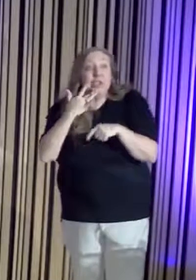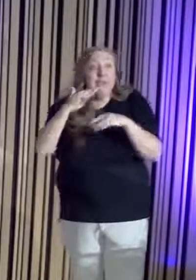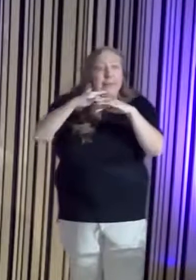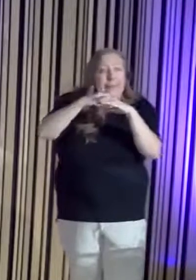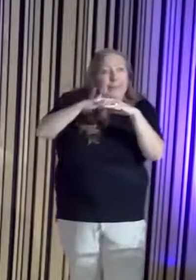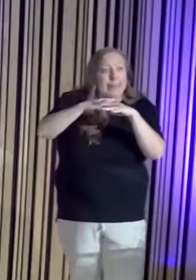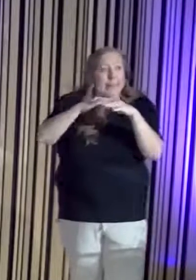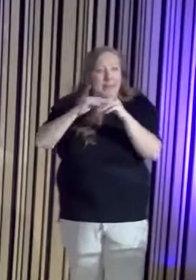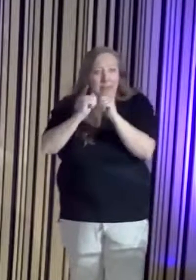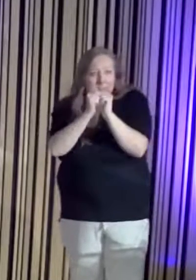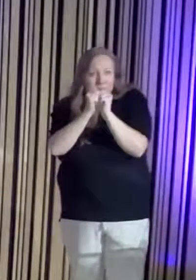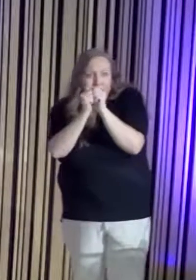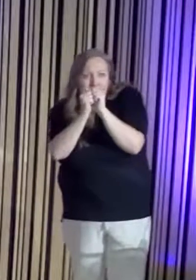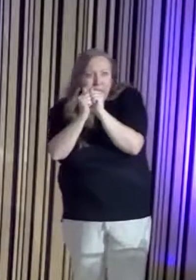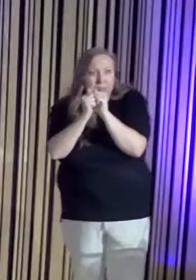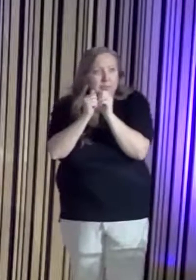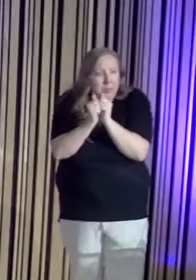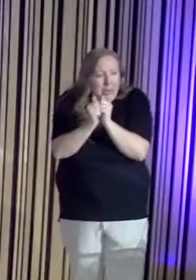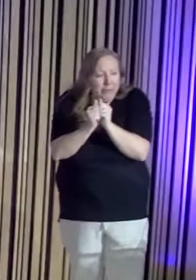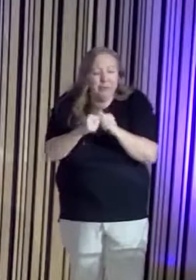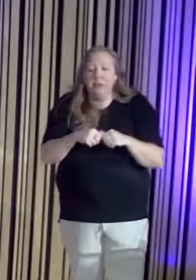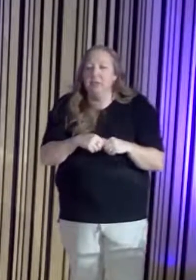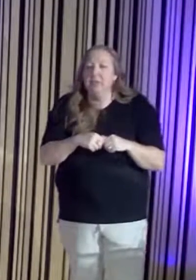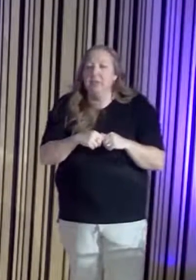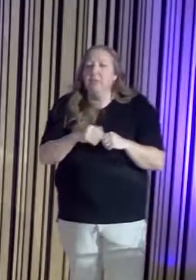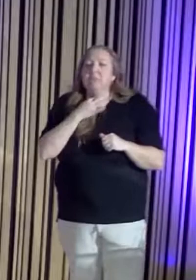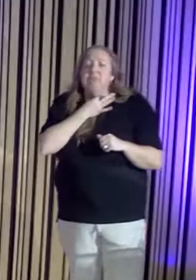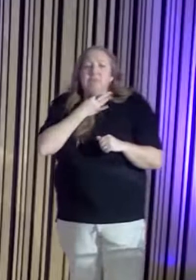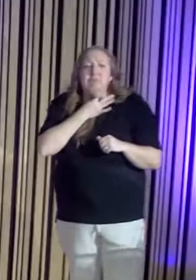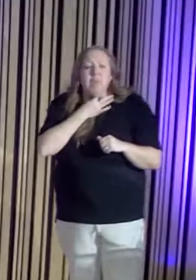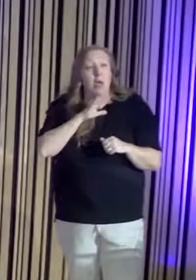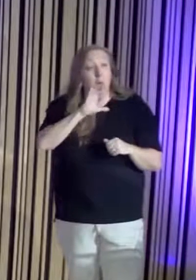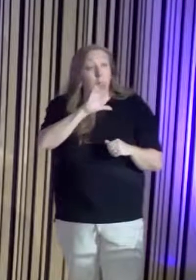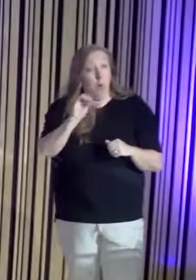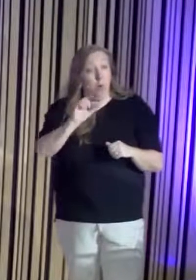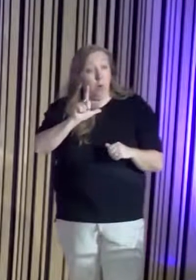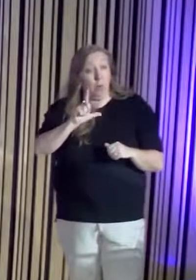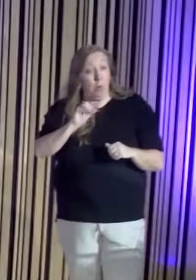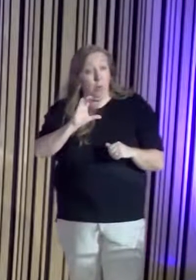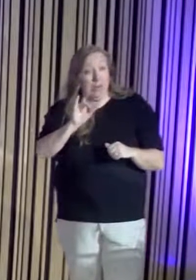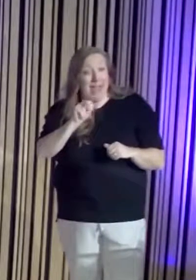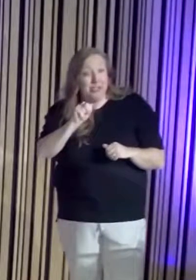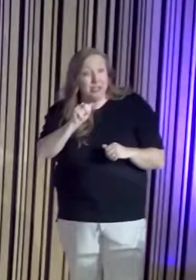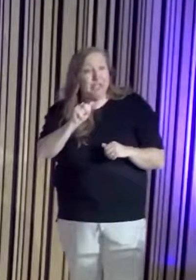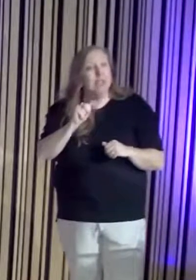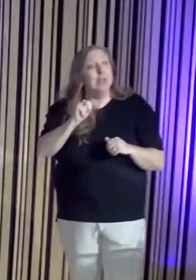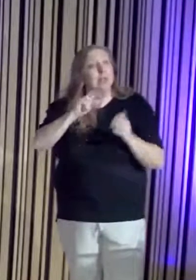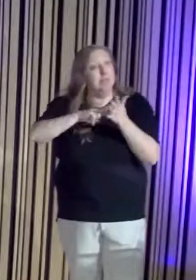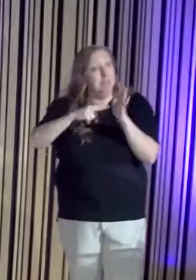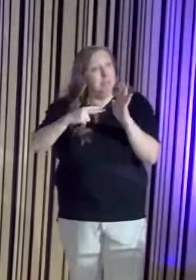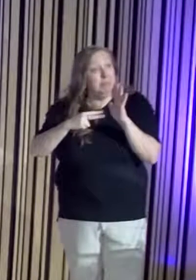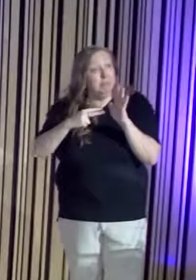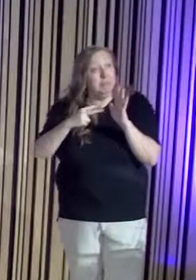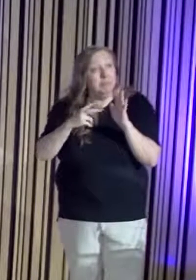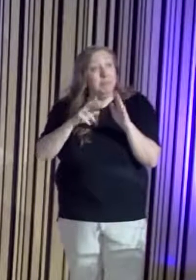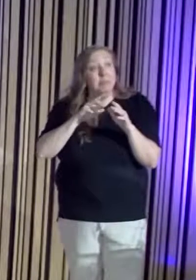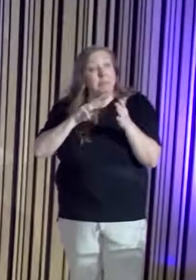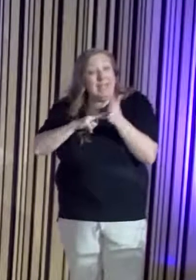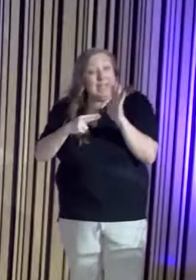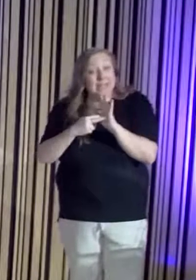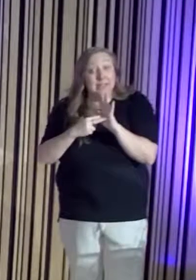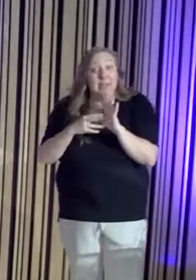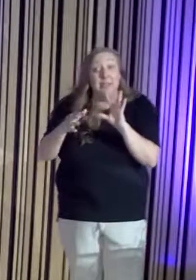other stuff that's in there. How does co-location necessarily mean interdependent, symbiotic? Do they really need each other? So you talked